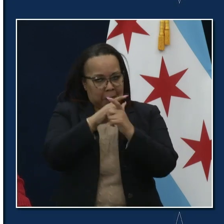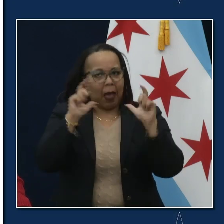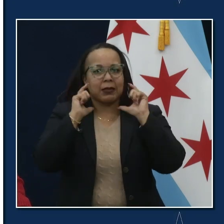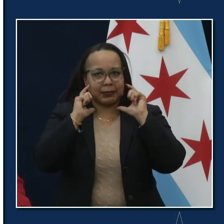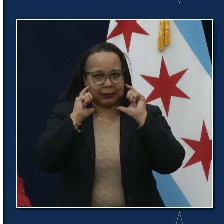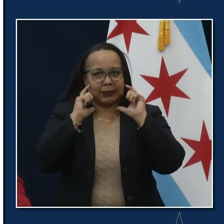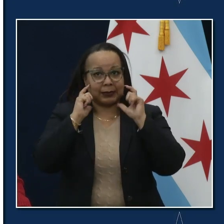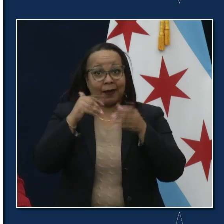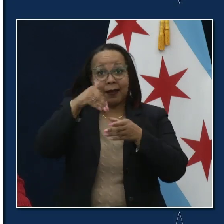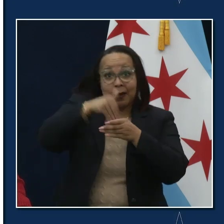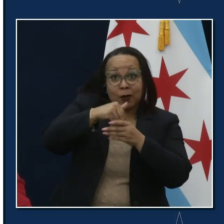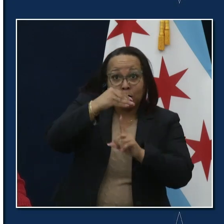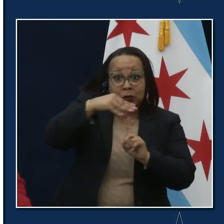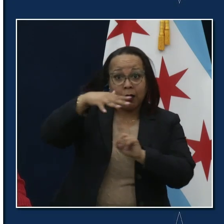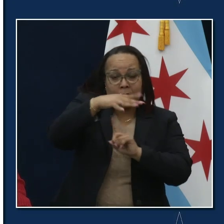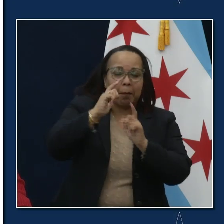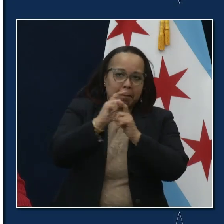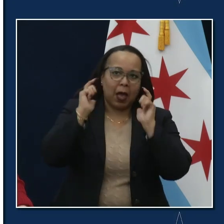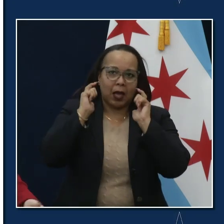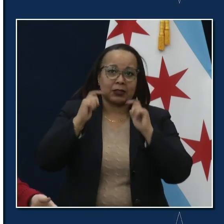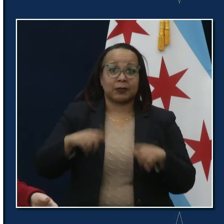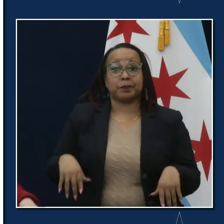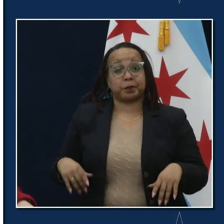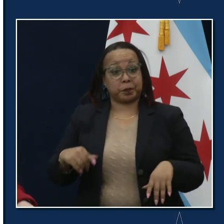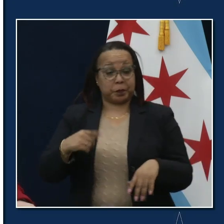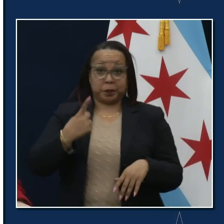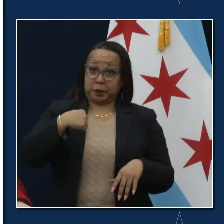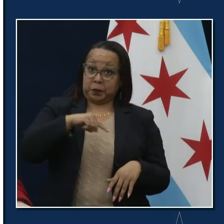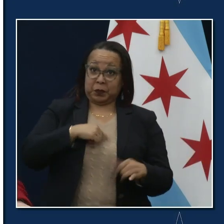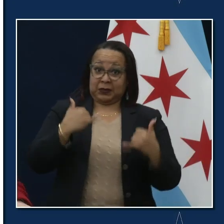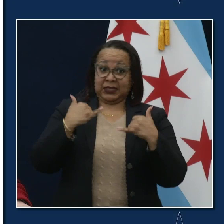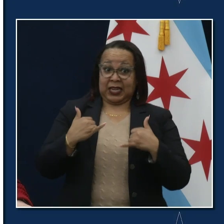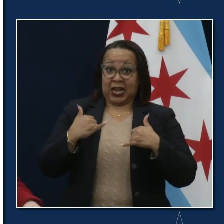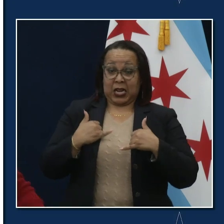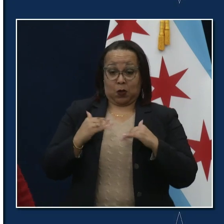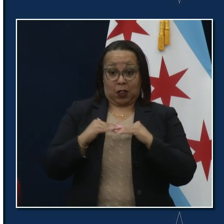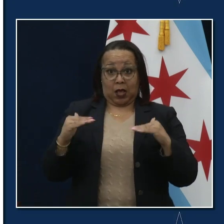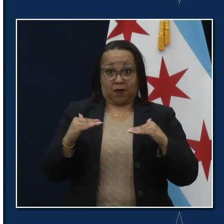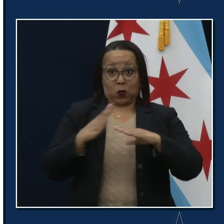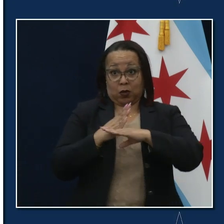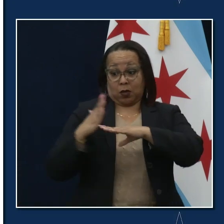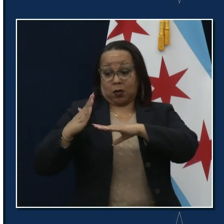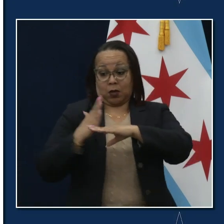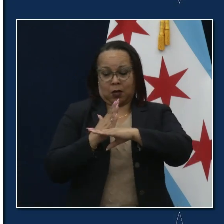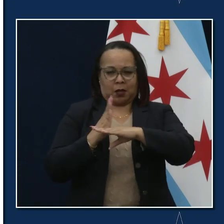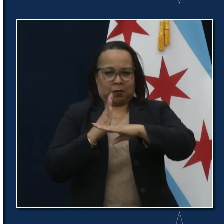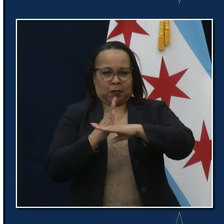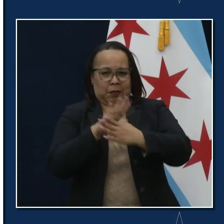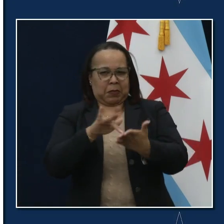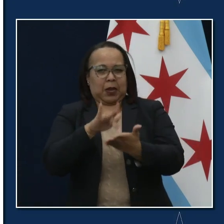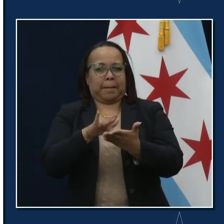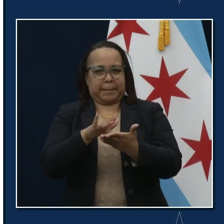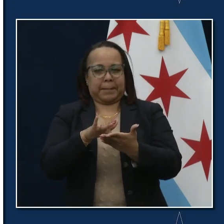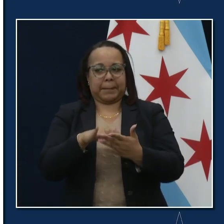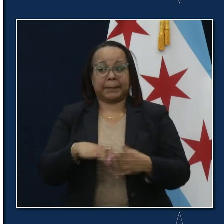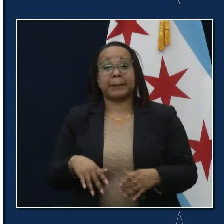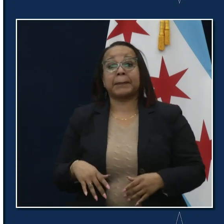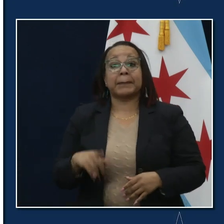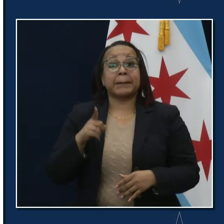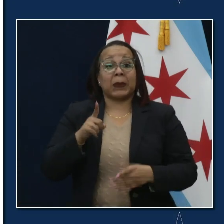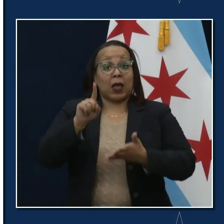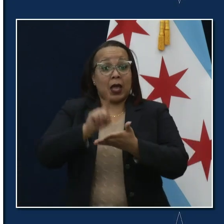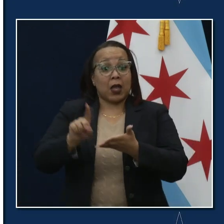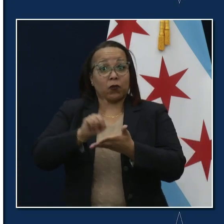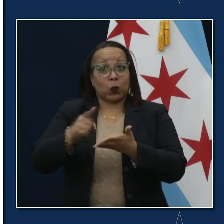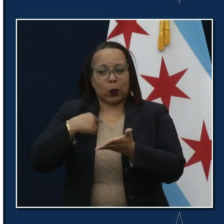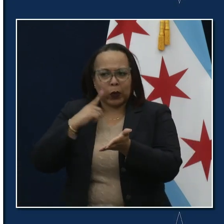mask in indoor settings. We do remain at the medium level here in Chicago. This is calculated every